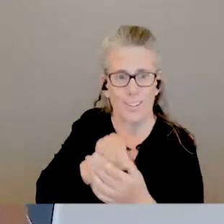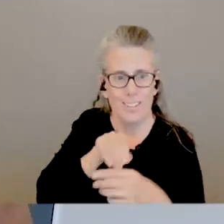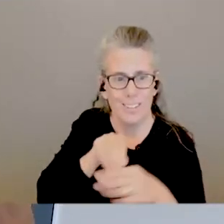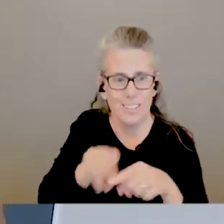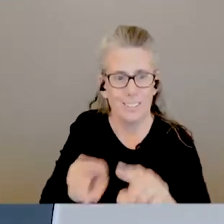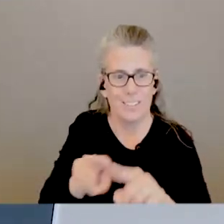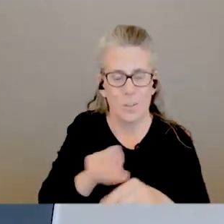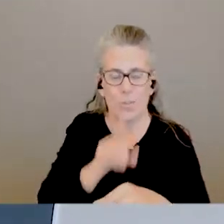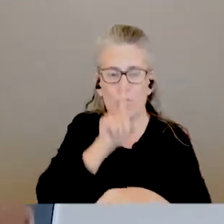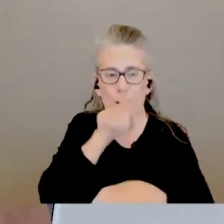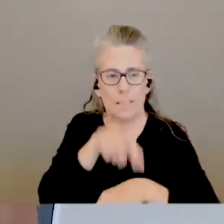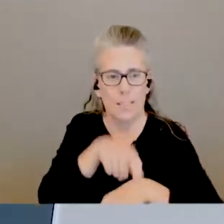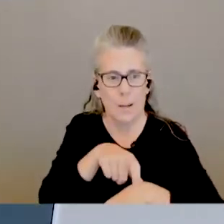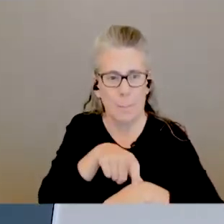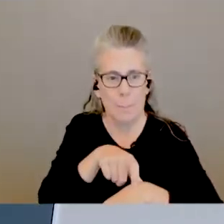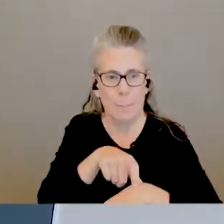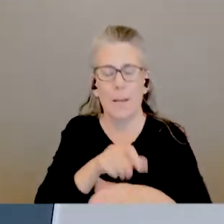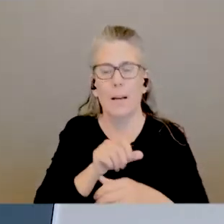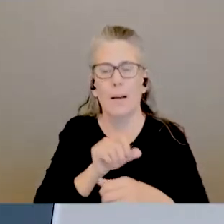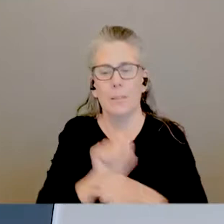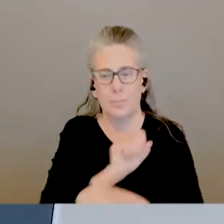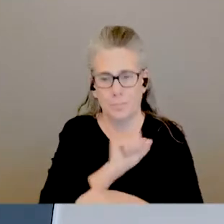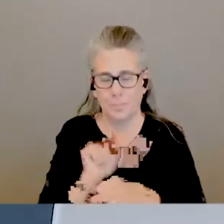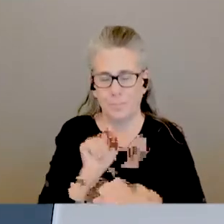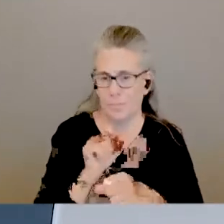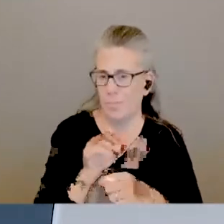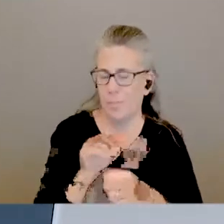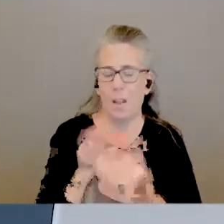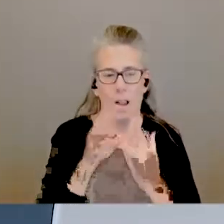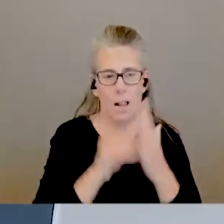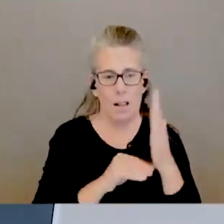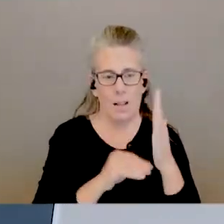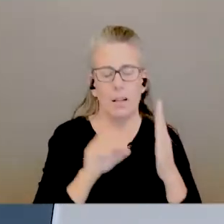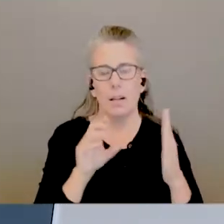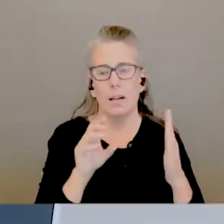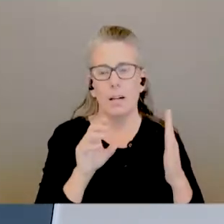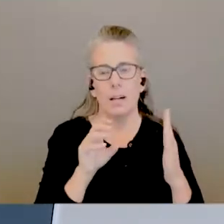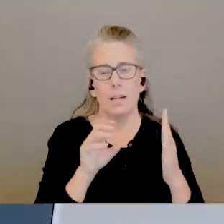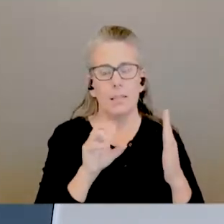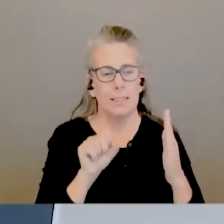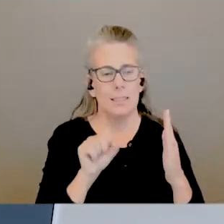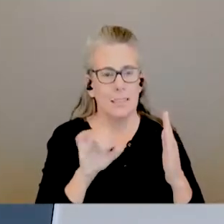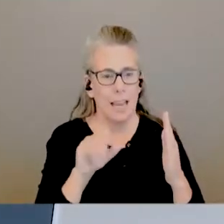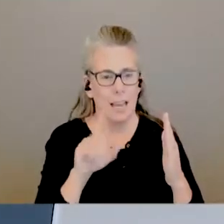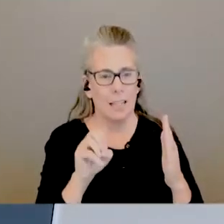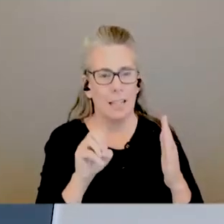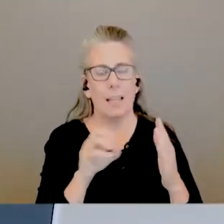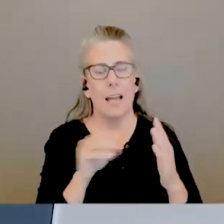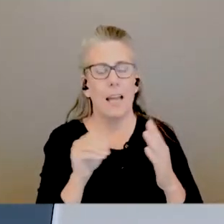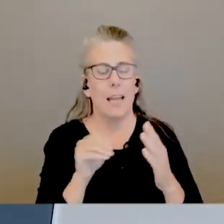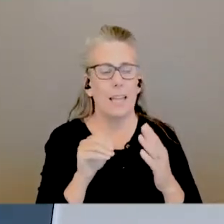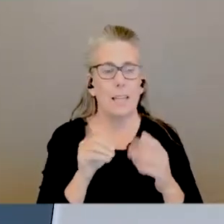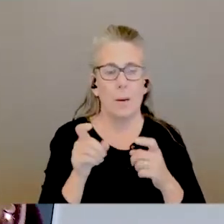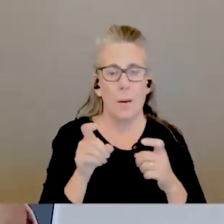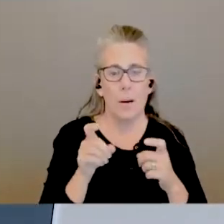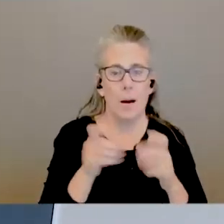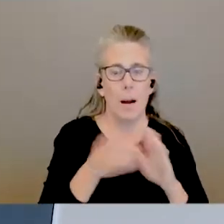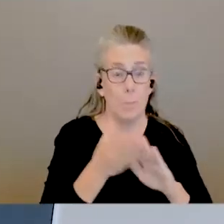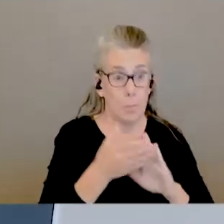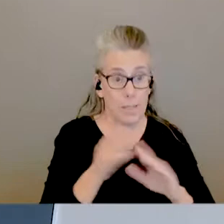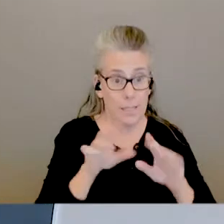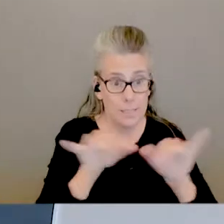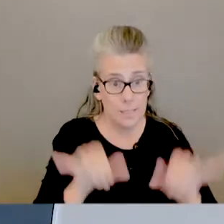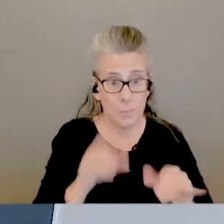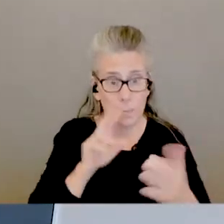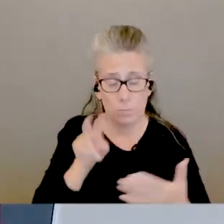in a massive petabyte scale data lake, as well as it's also used by our budgeting systems to make sure they can do real-time aggregation